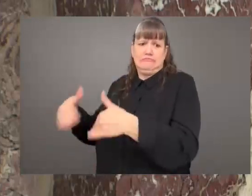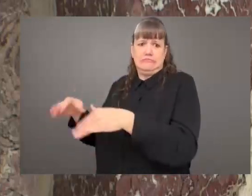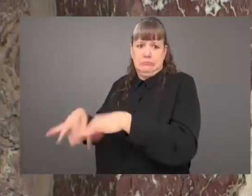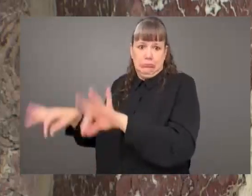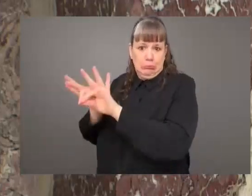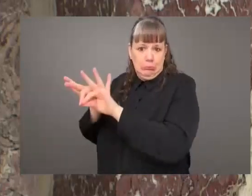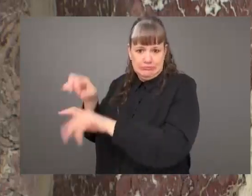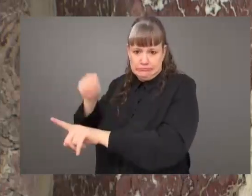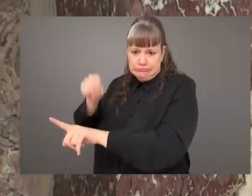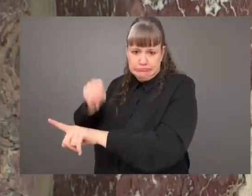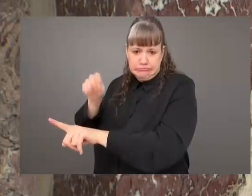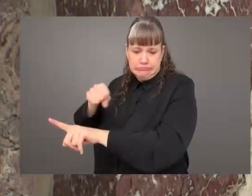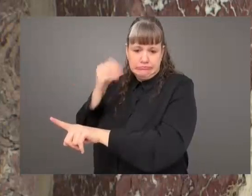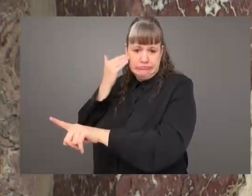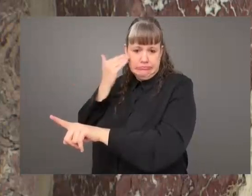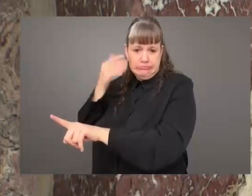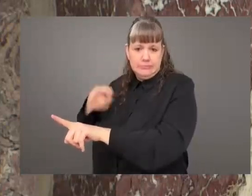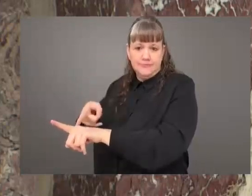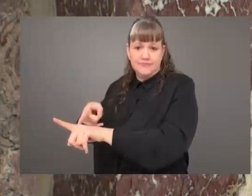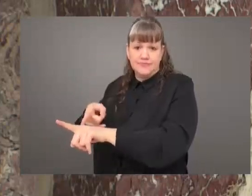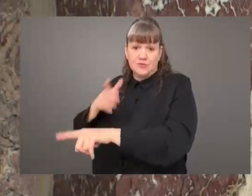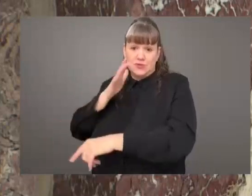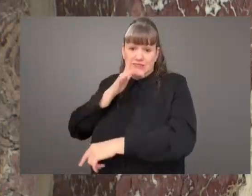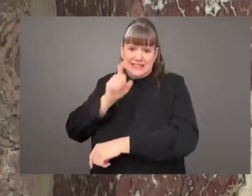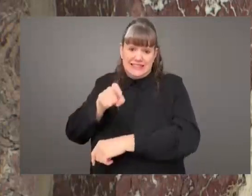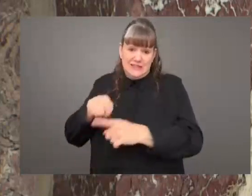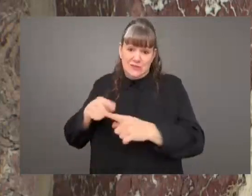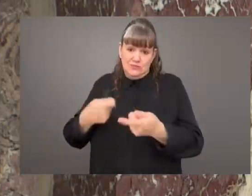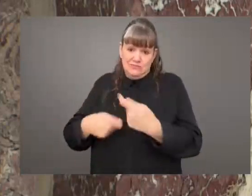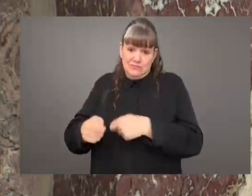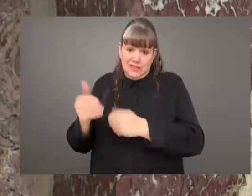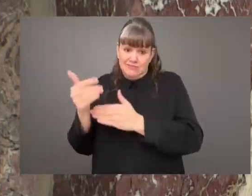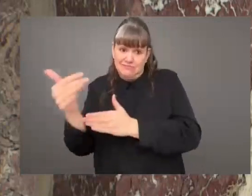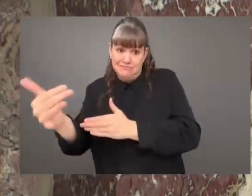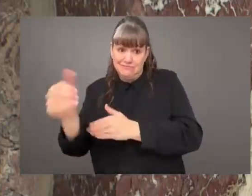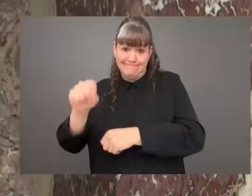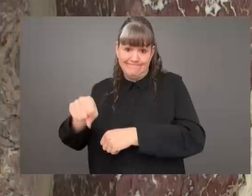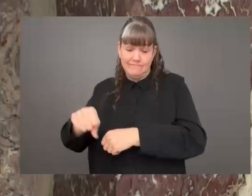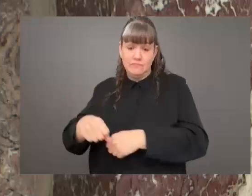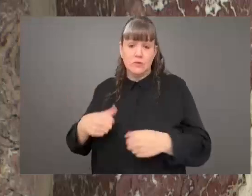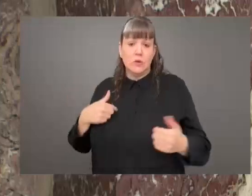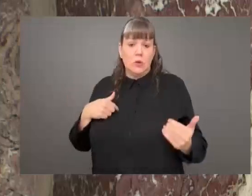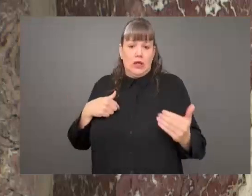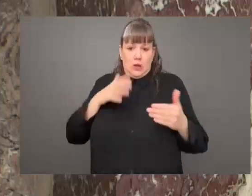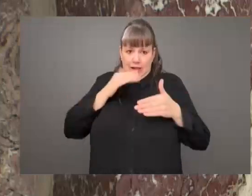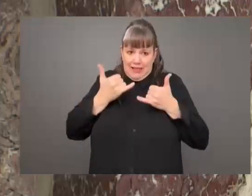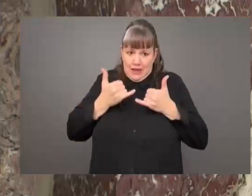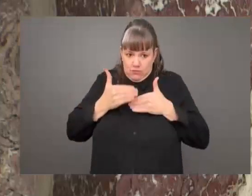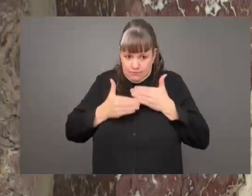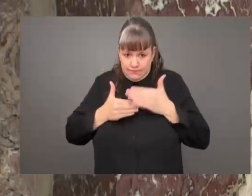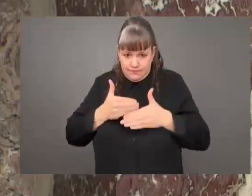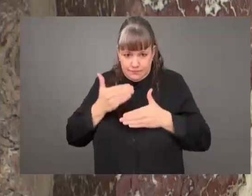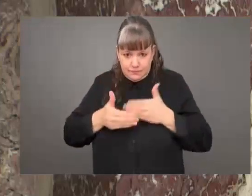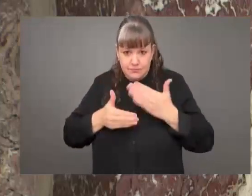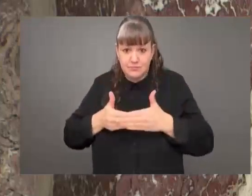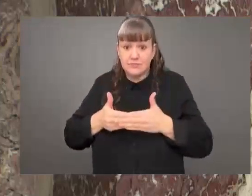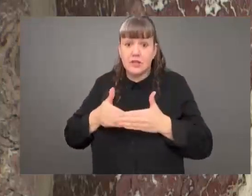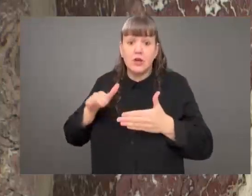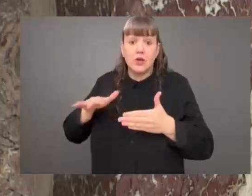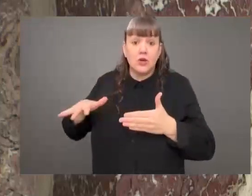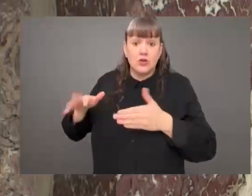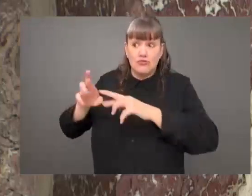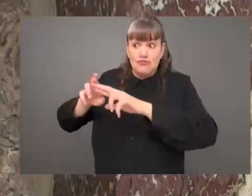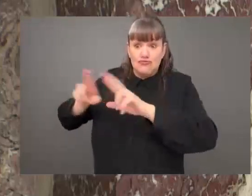to be replaced. What I can tell you right now is we are starting the work to ensure that when it's replaced, it meets the needs of a growing province. It meets the needs